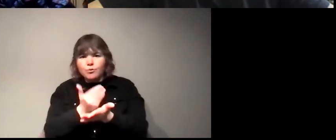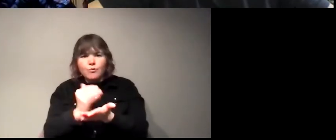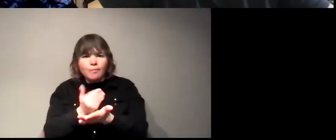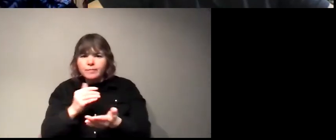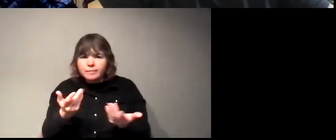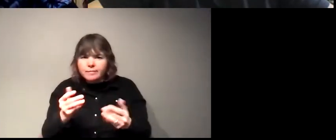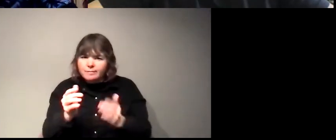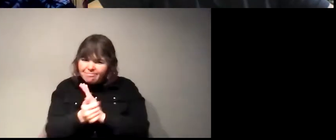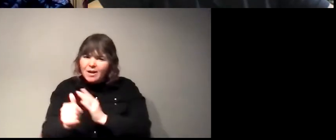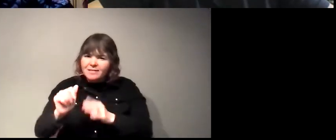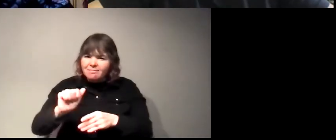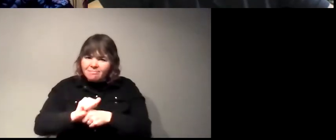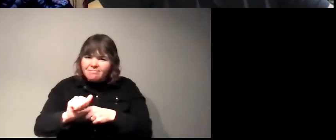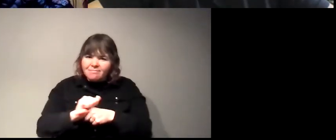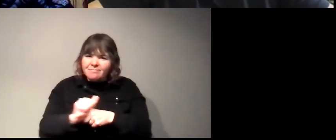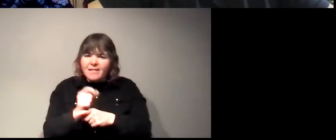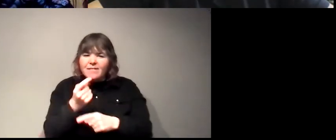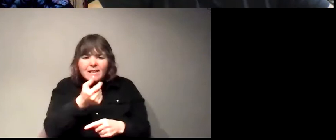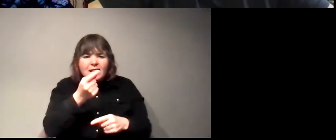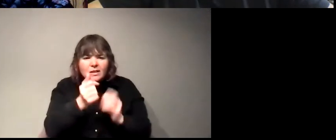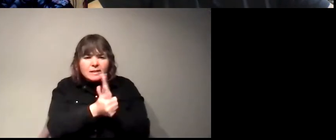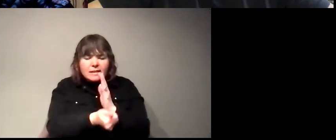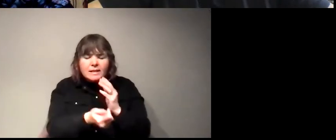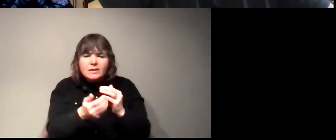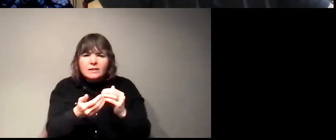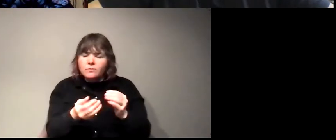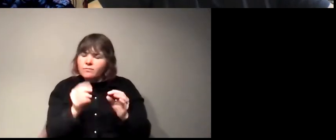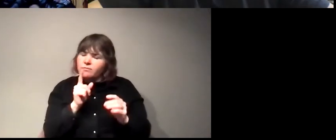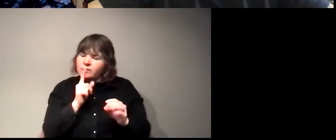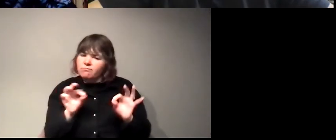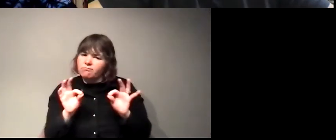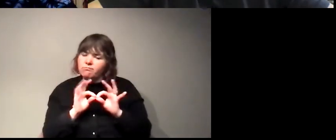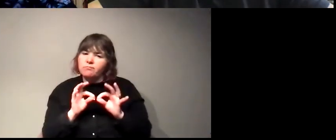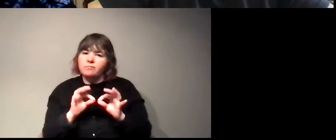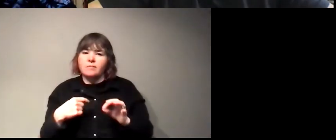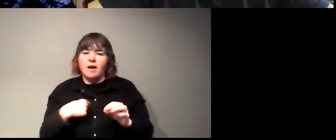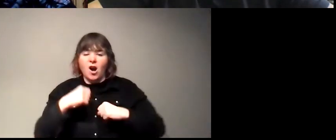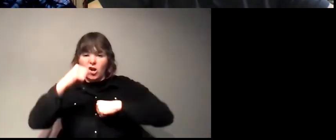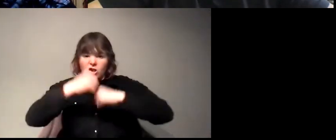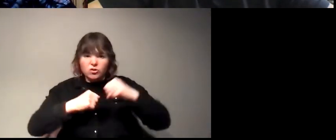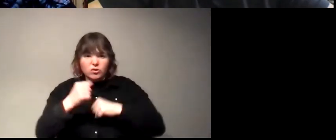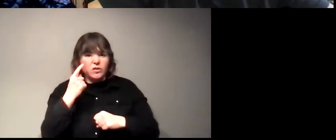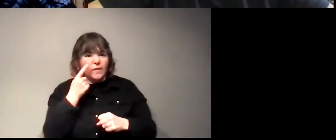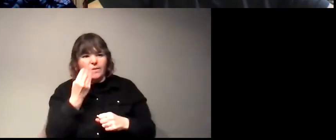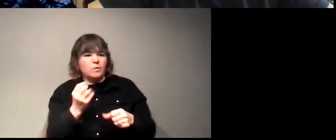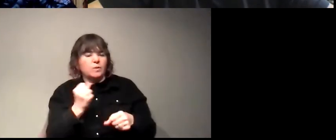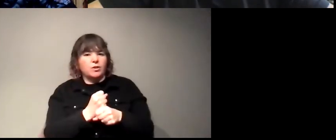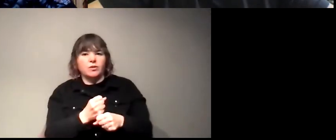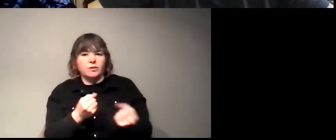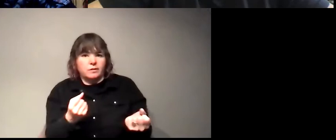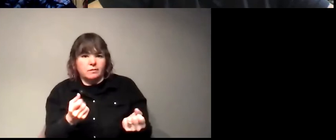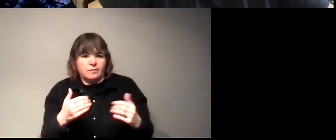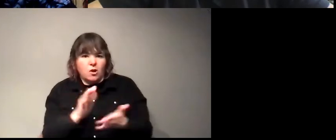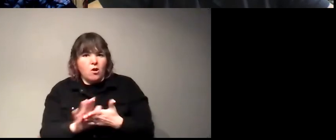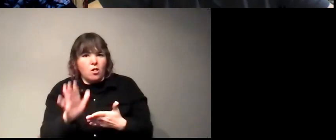of it. There are all sorts of tiny skills that can be so helpful. I did construction for a handful of years when I was